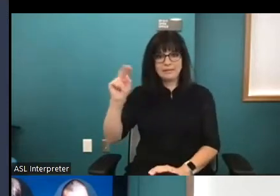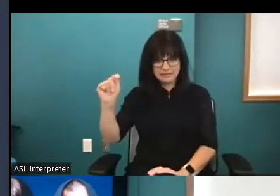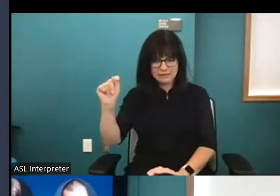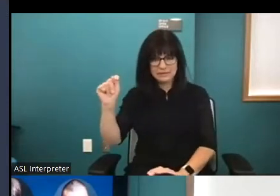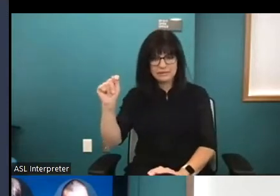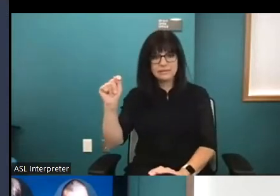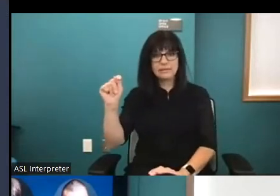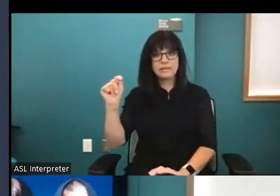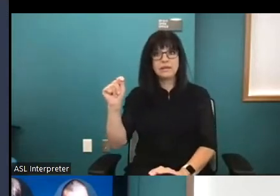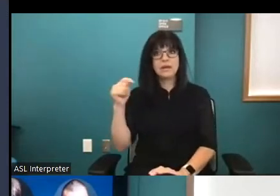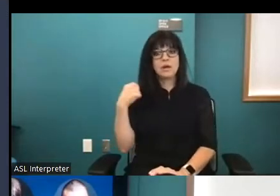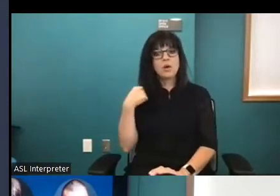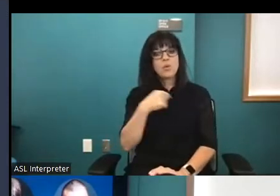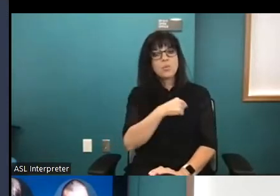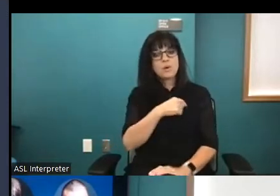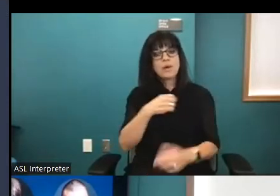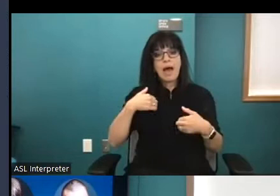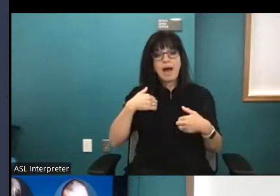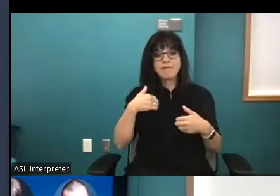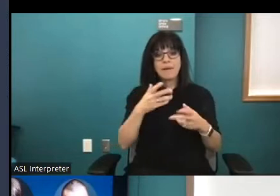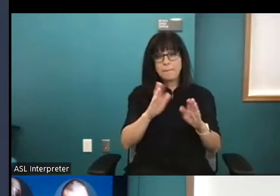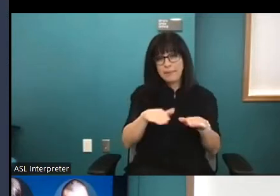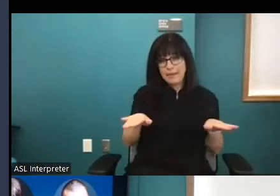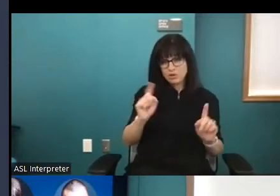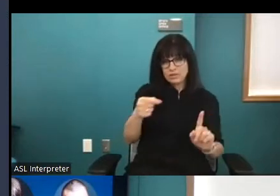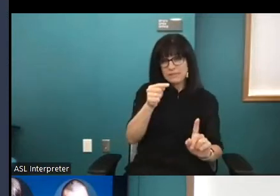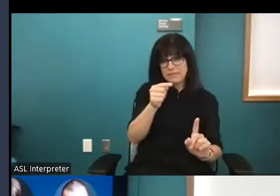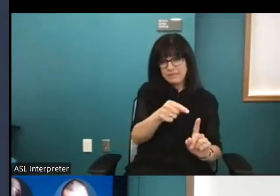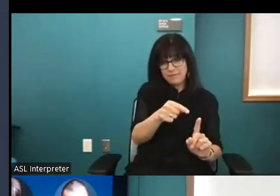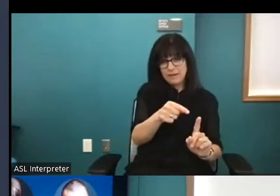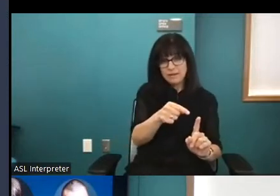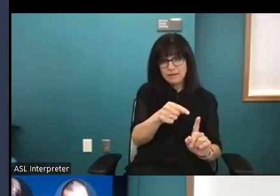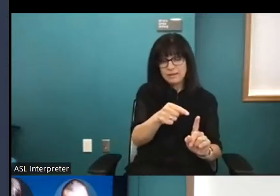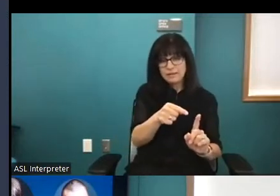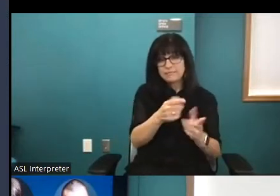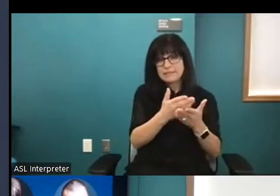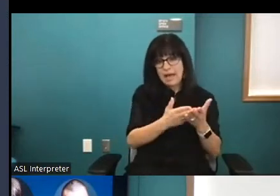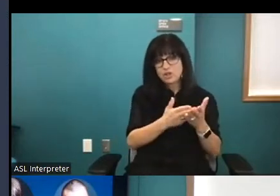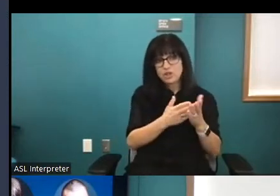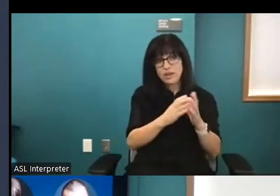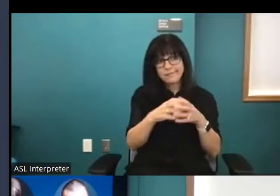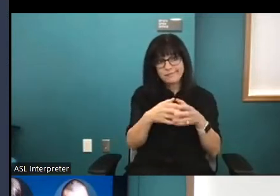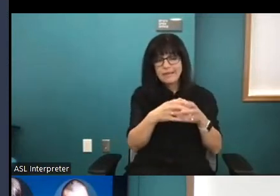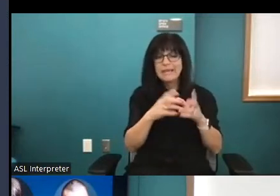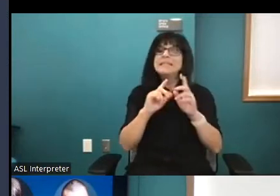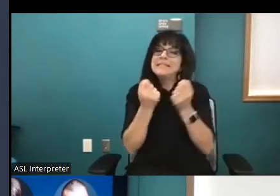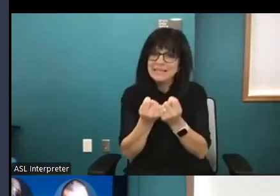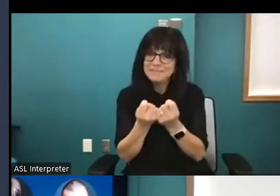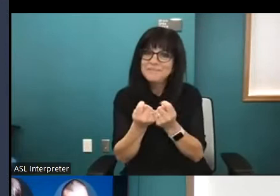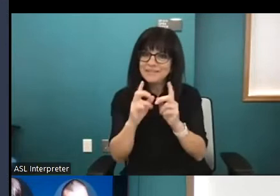We have a pediatric specific section now. Team, thank you.